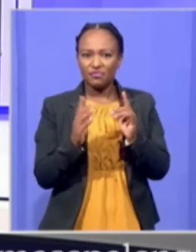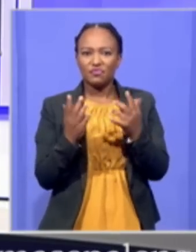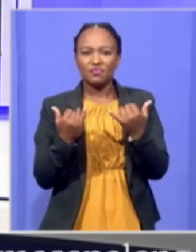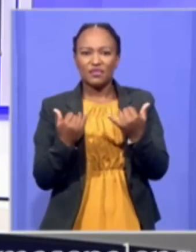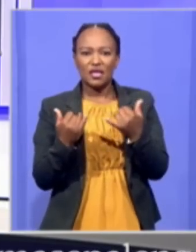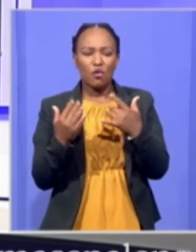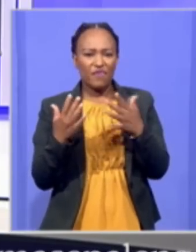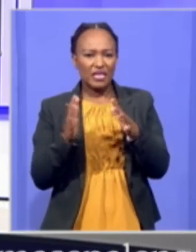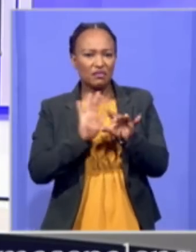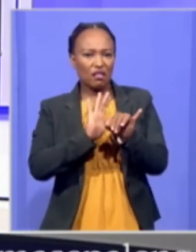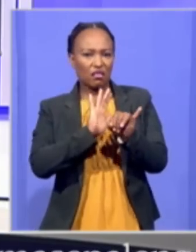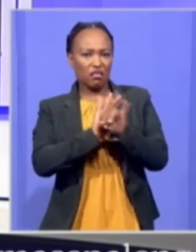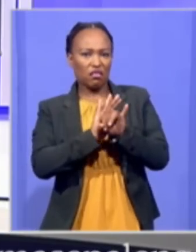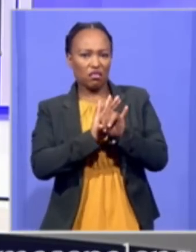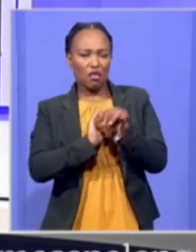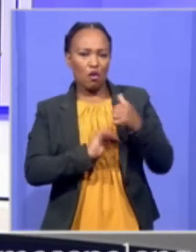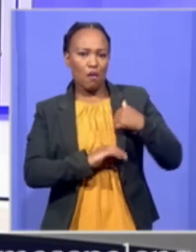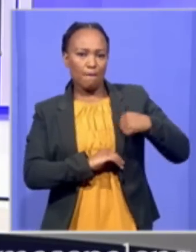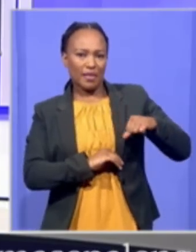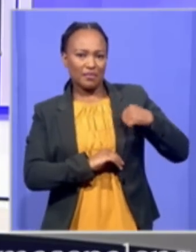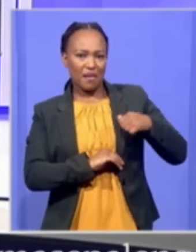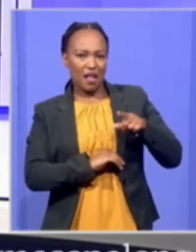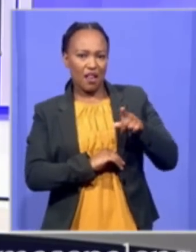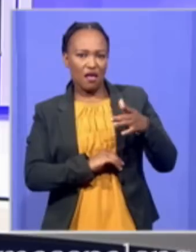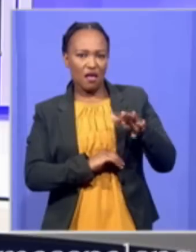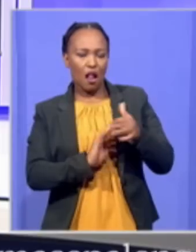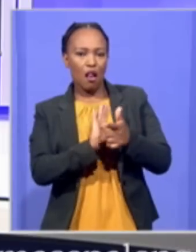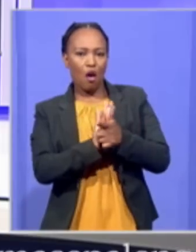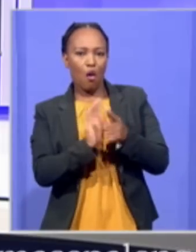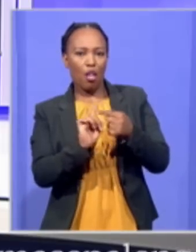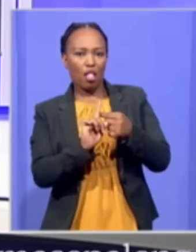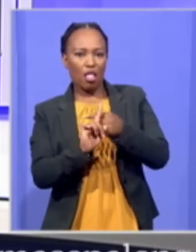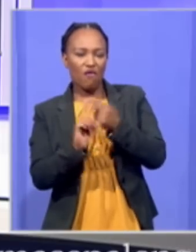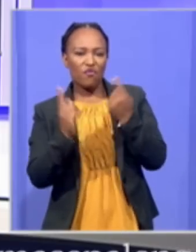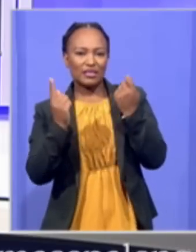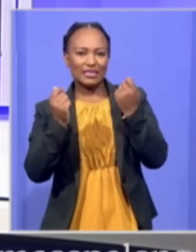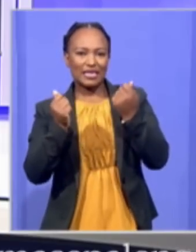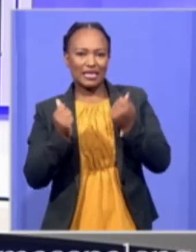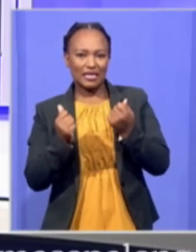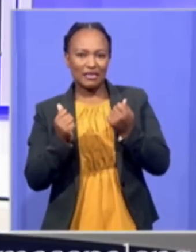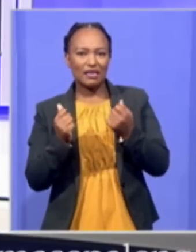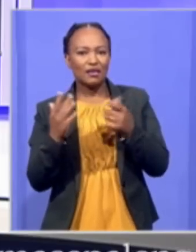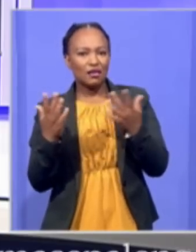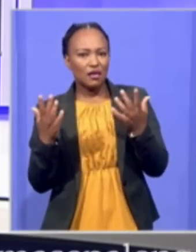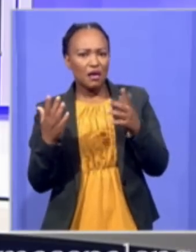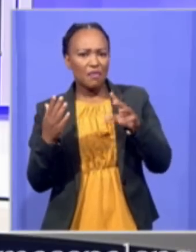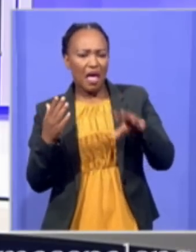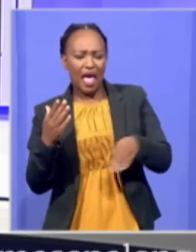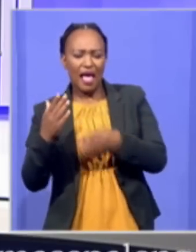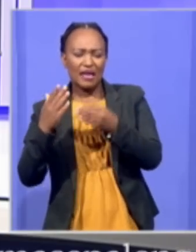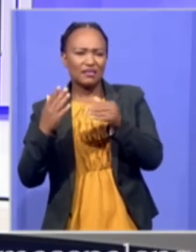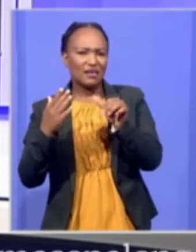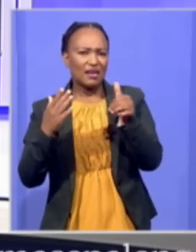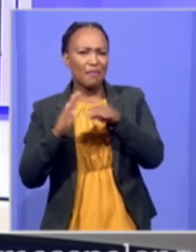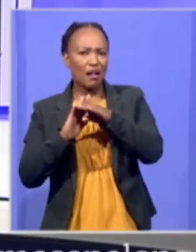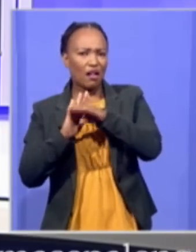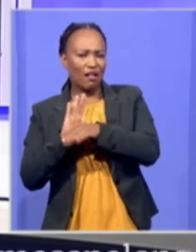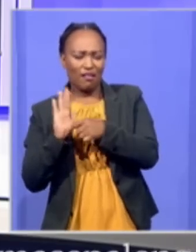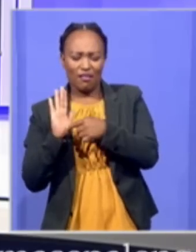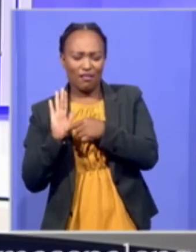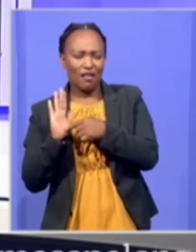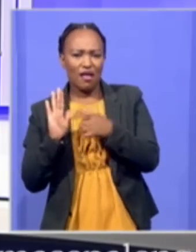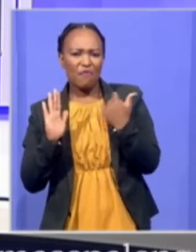go utulle gore masepala o tshetše molawana wa taolo ya matlotlo ka go tsenya dilo tšeo di sego gona lenaneong la